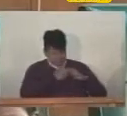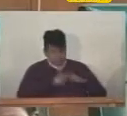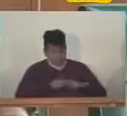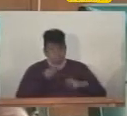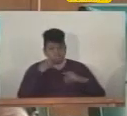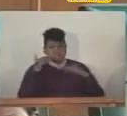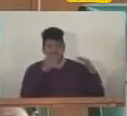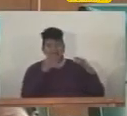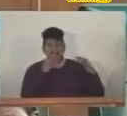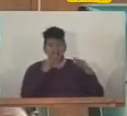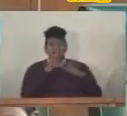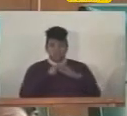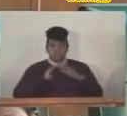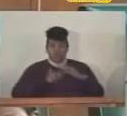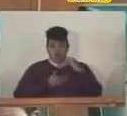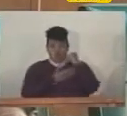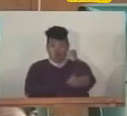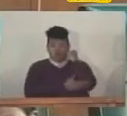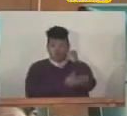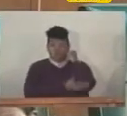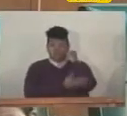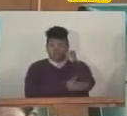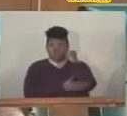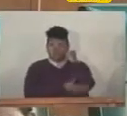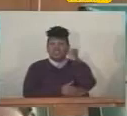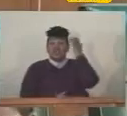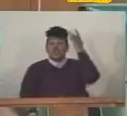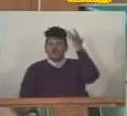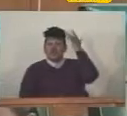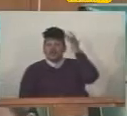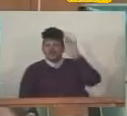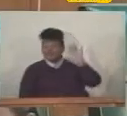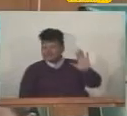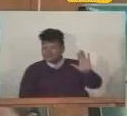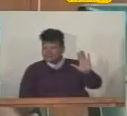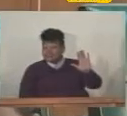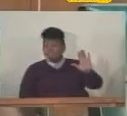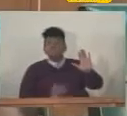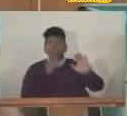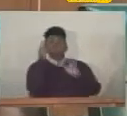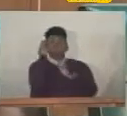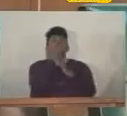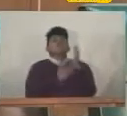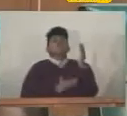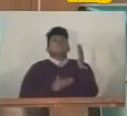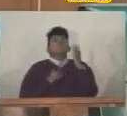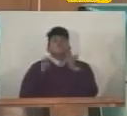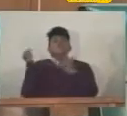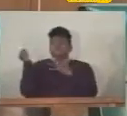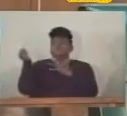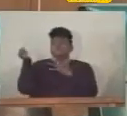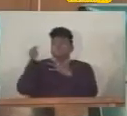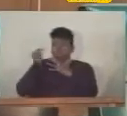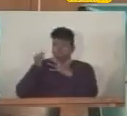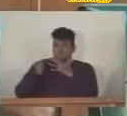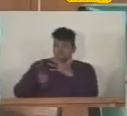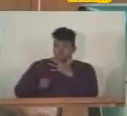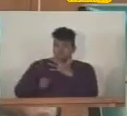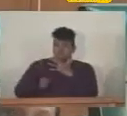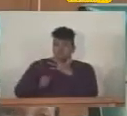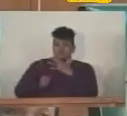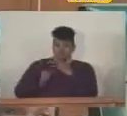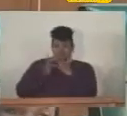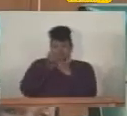of violence in our country because some of the conditions that ought to